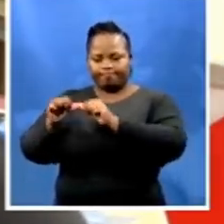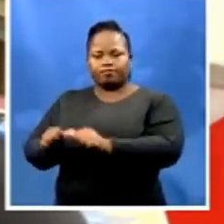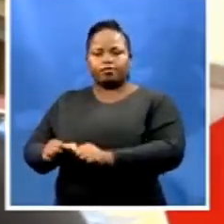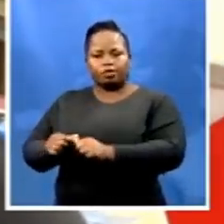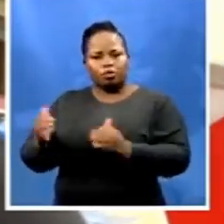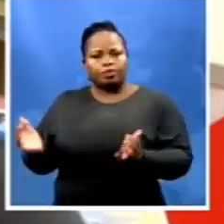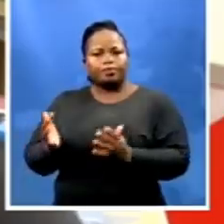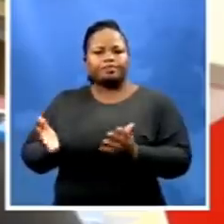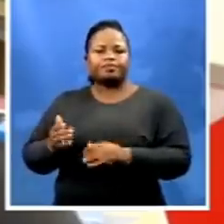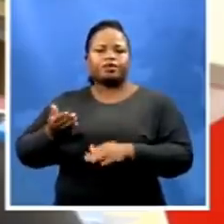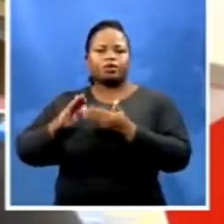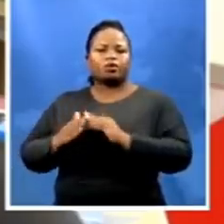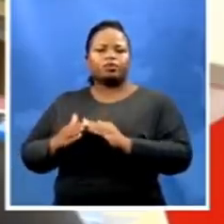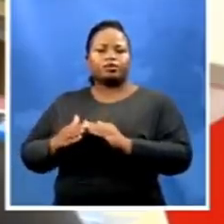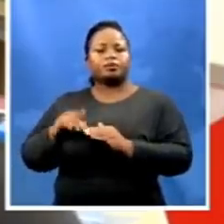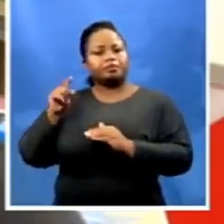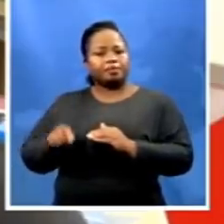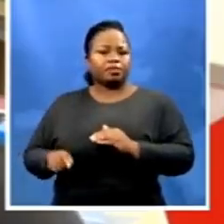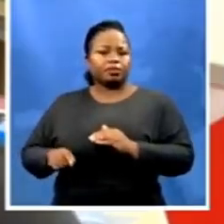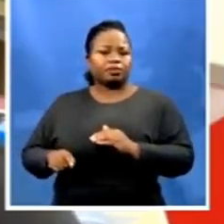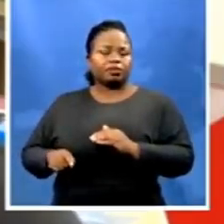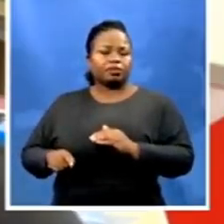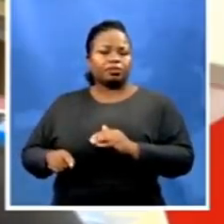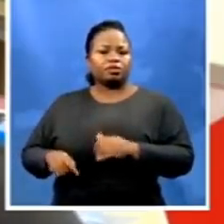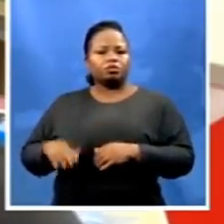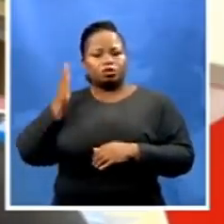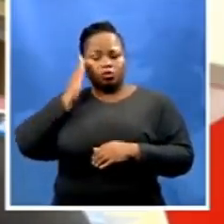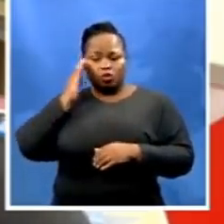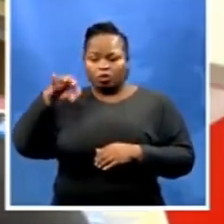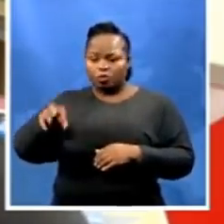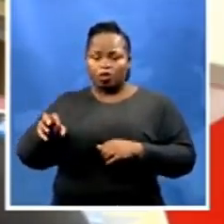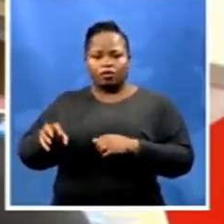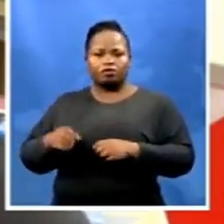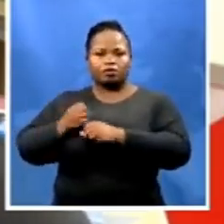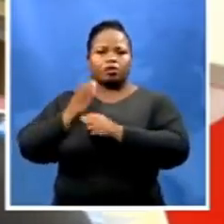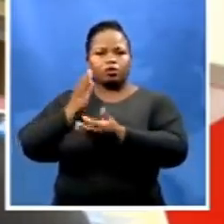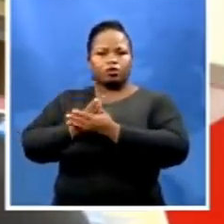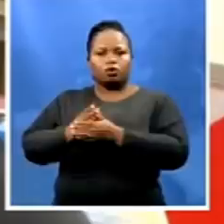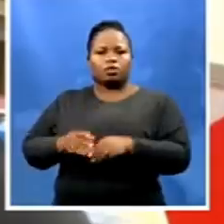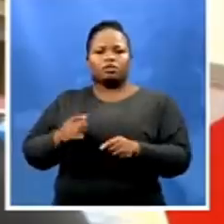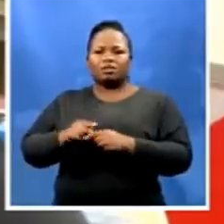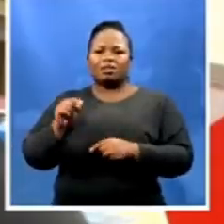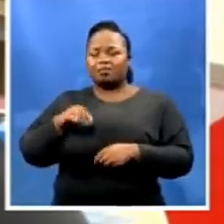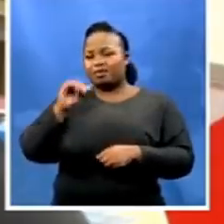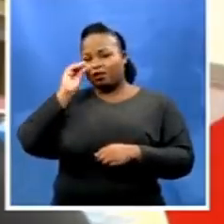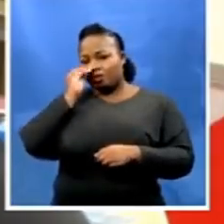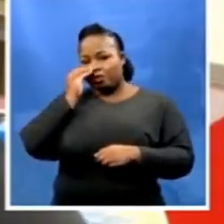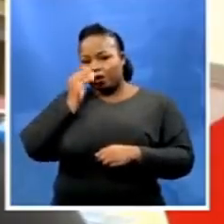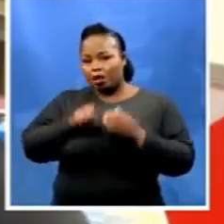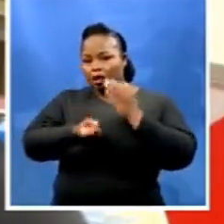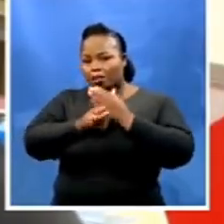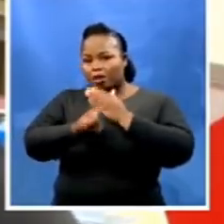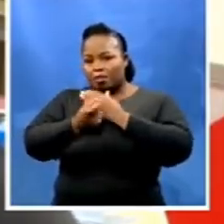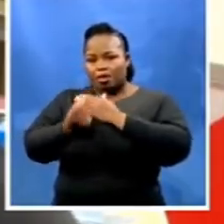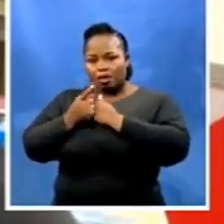communities of the province to ensure that they isolate these criminals. So it's a rolling campaign that we have